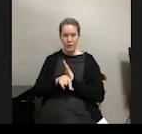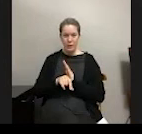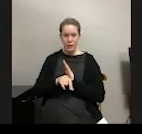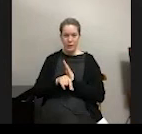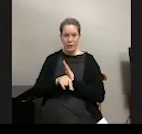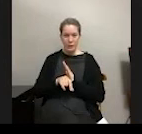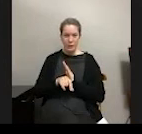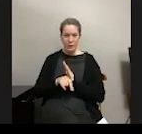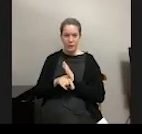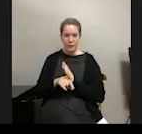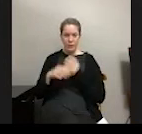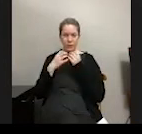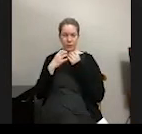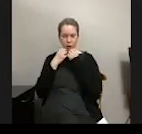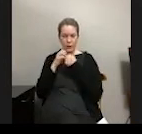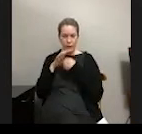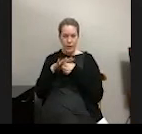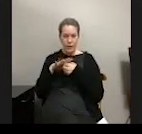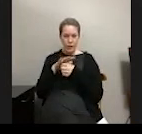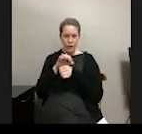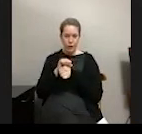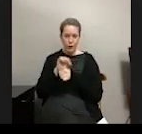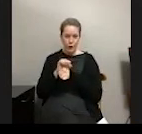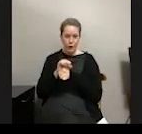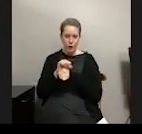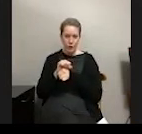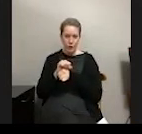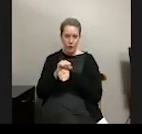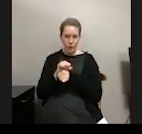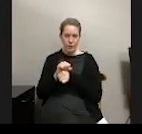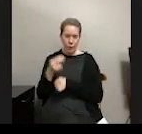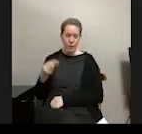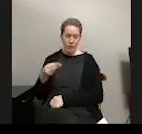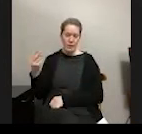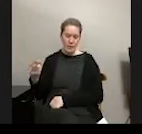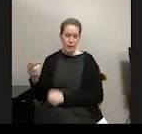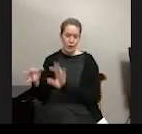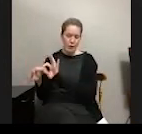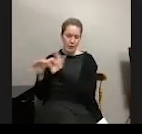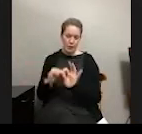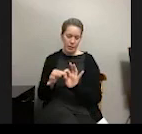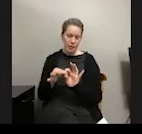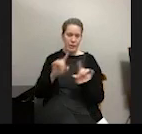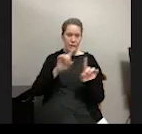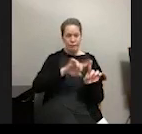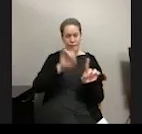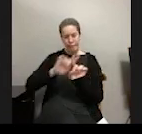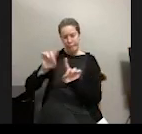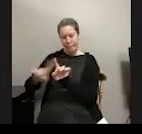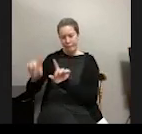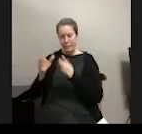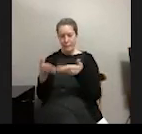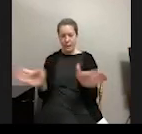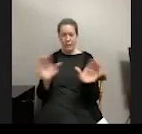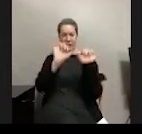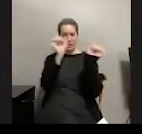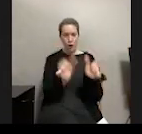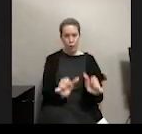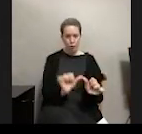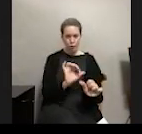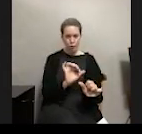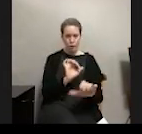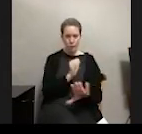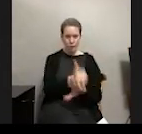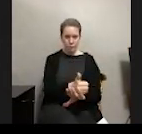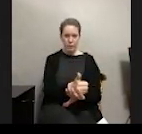there is a lot of history within different monuments and sculptures, public sculpture, that is